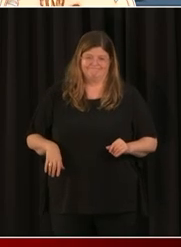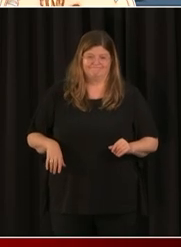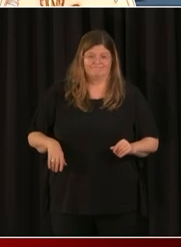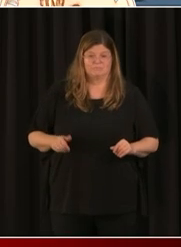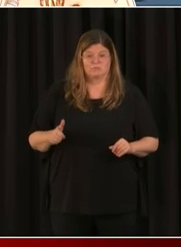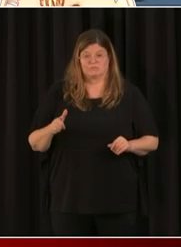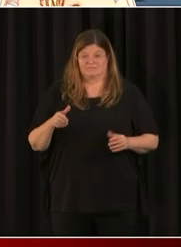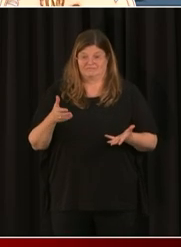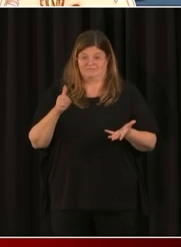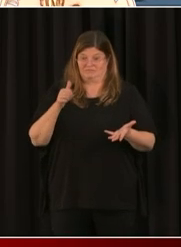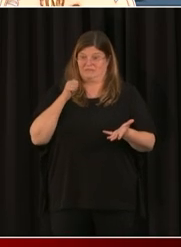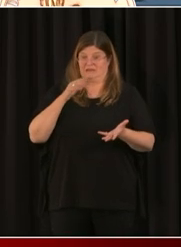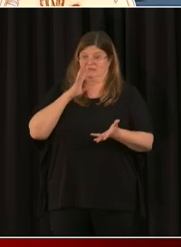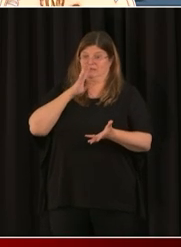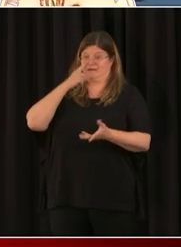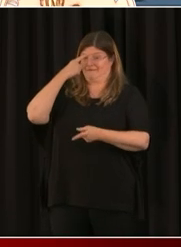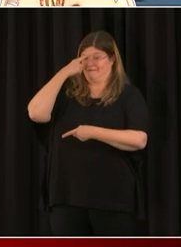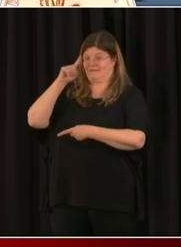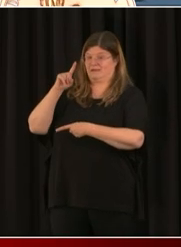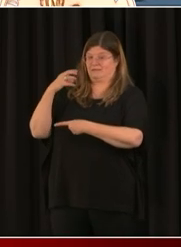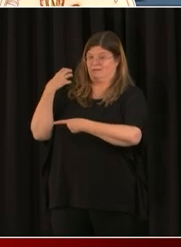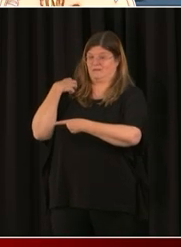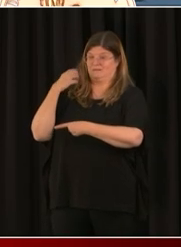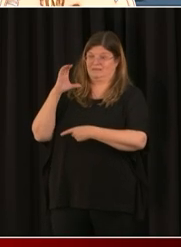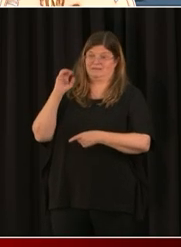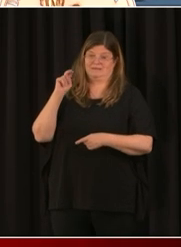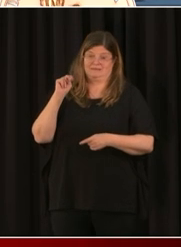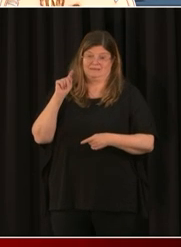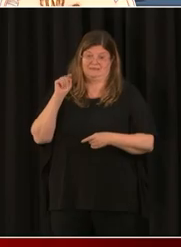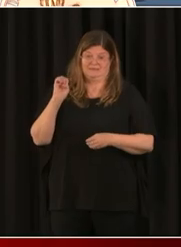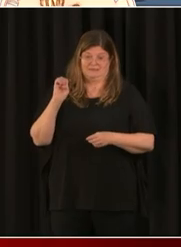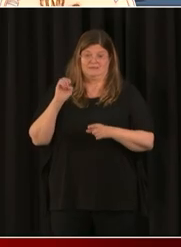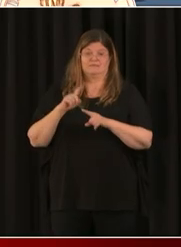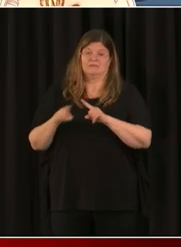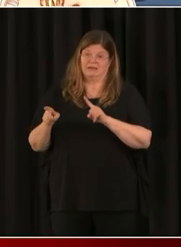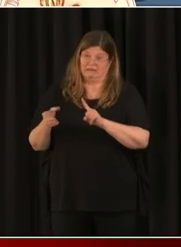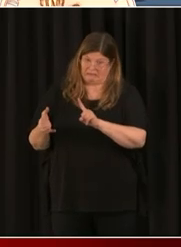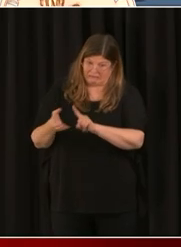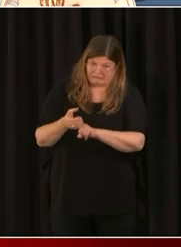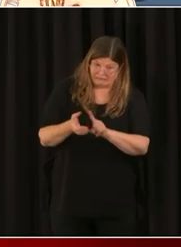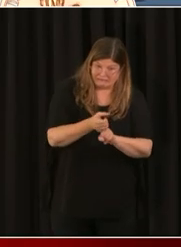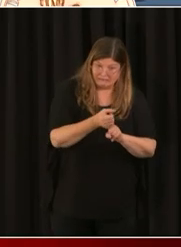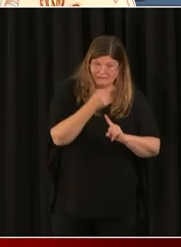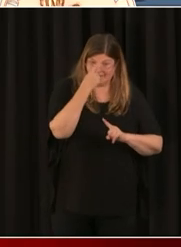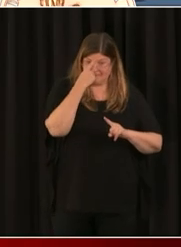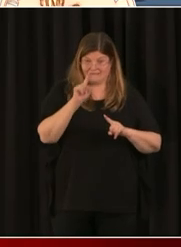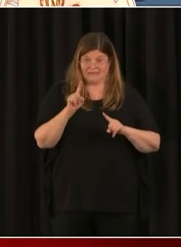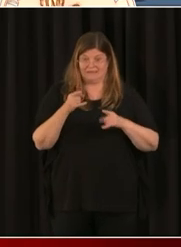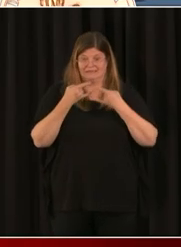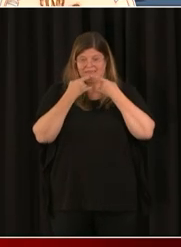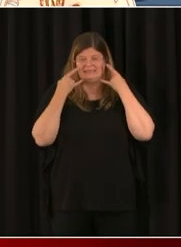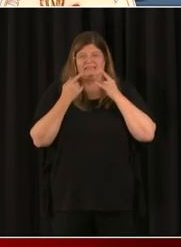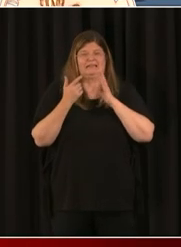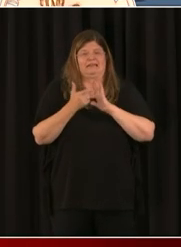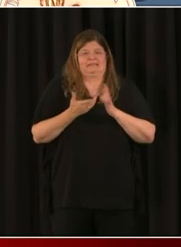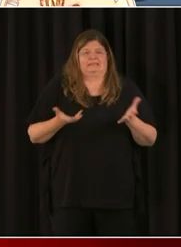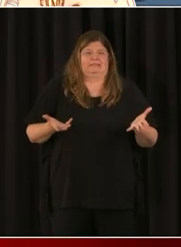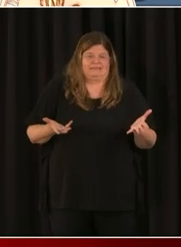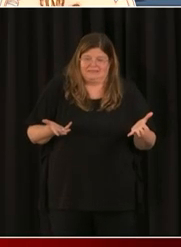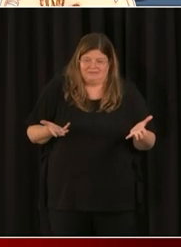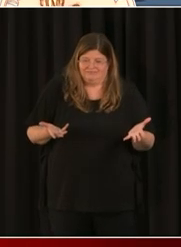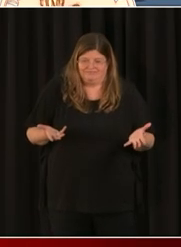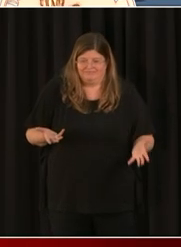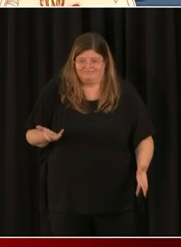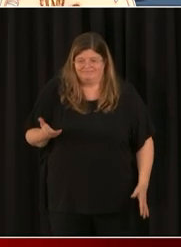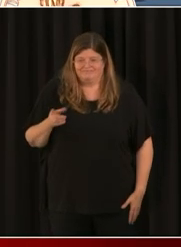I won't speak for Chief Conte that there will be a roundup of people arrested for mask violations.